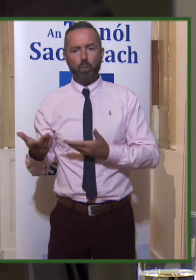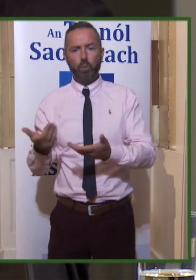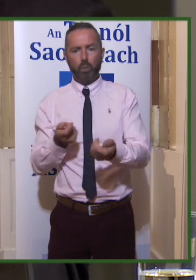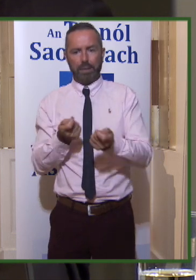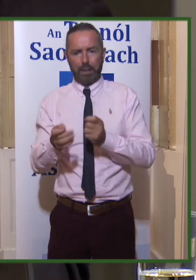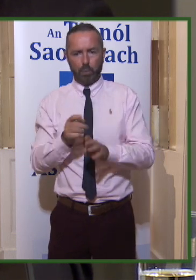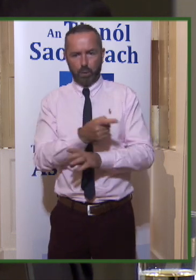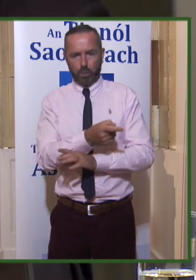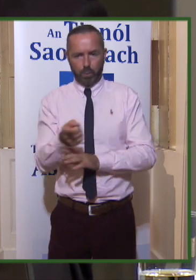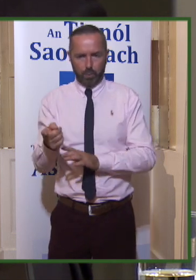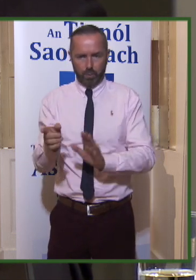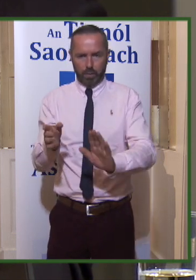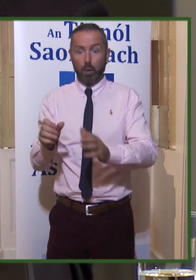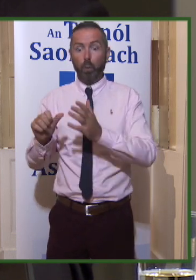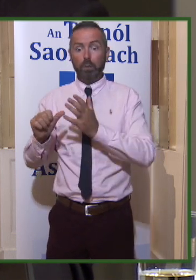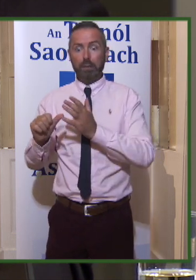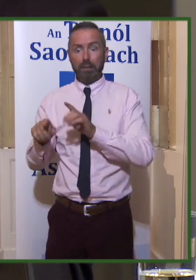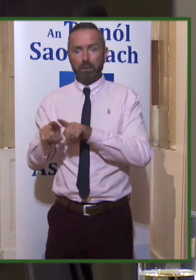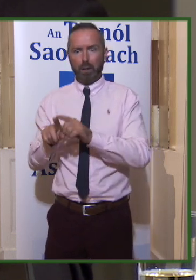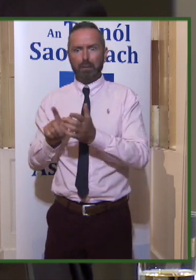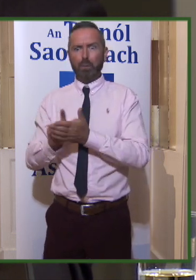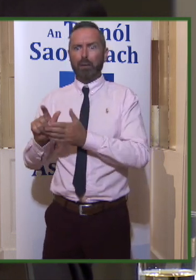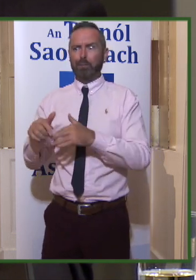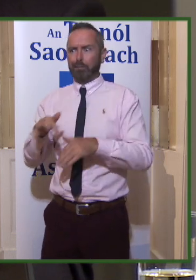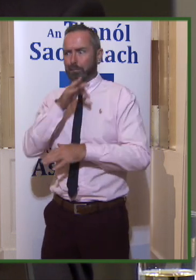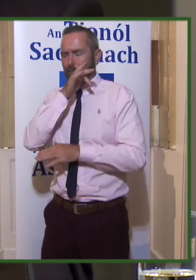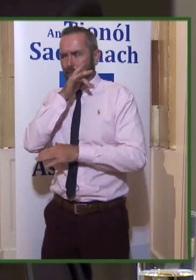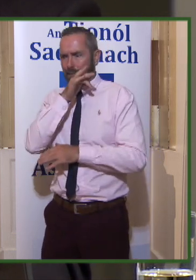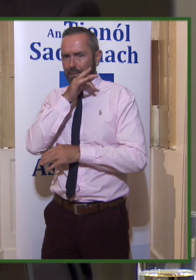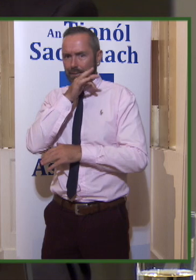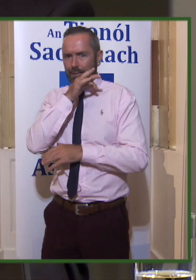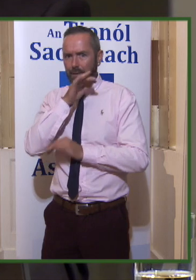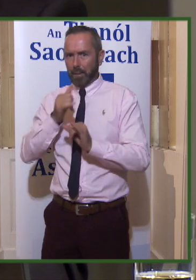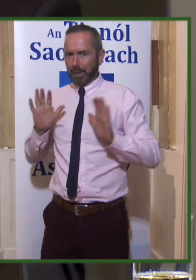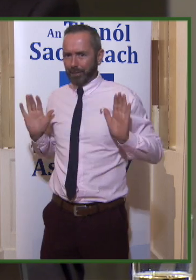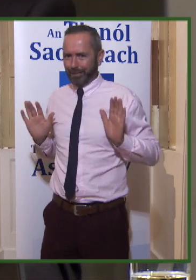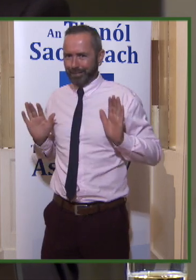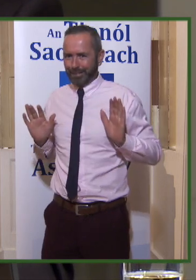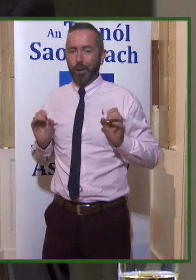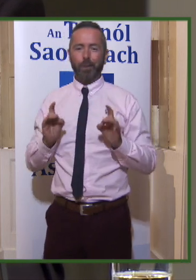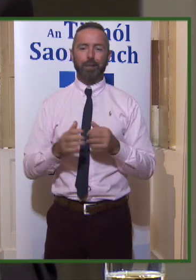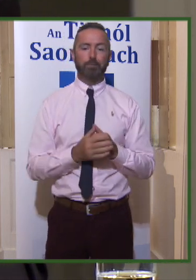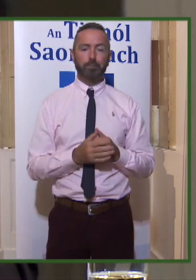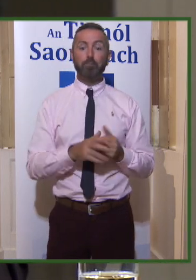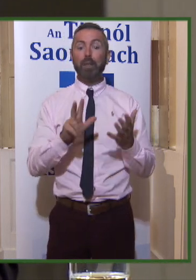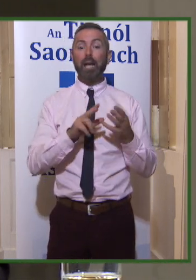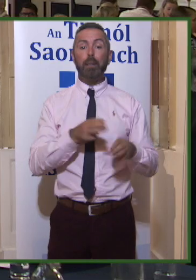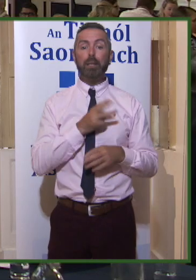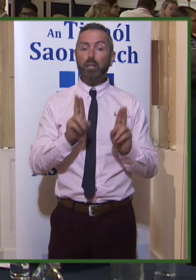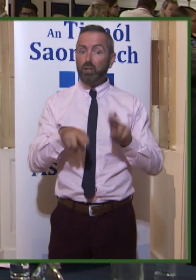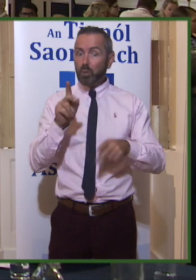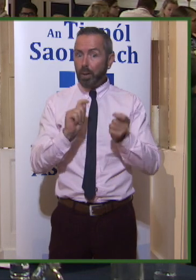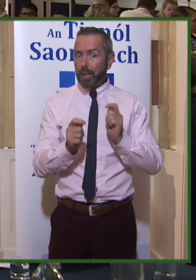5, 6, 12. That might be it then. Okay. So 8, please. New